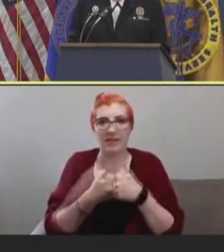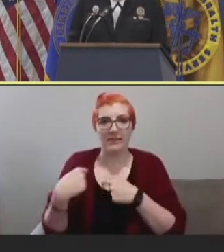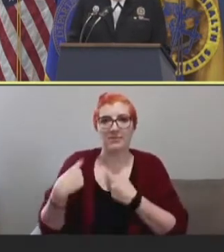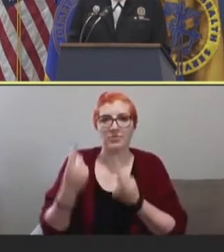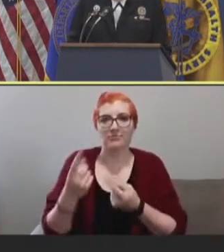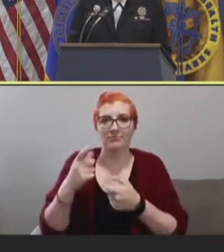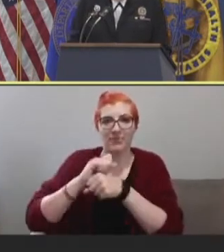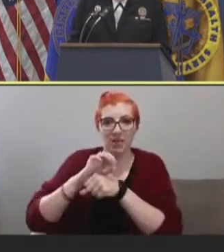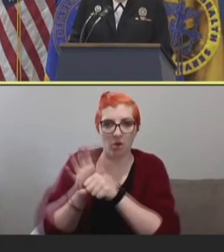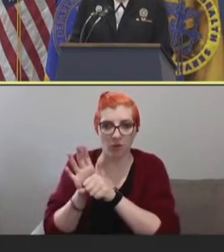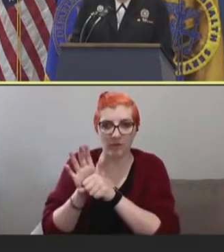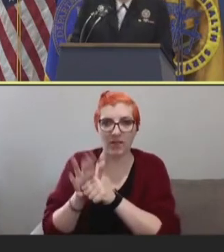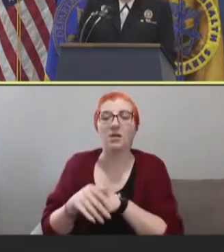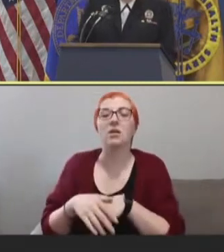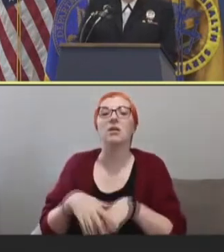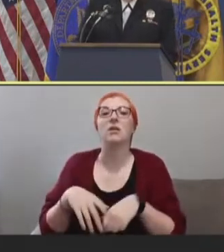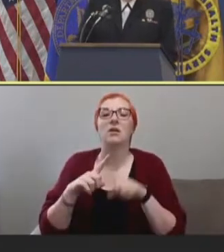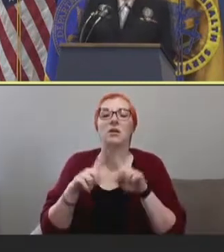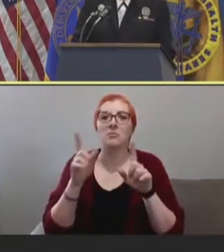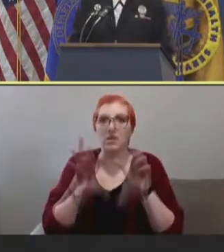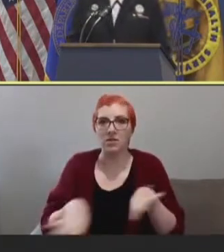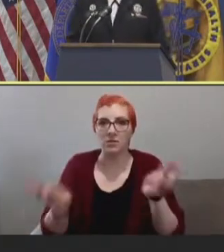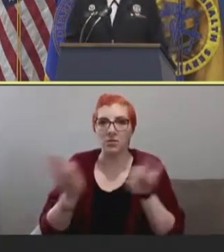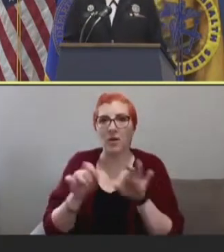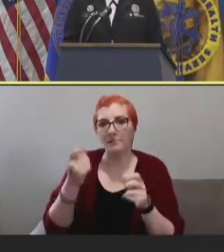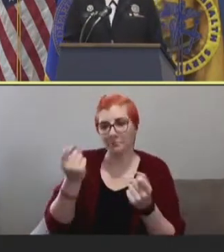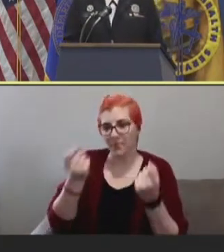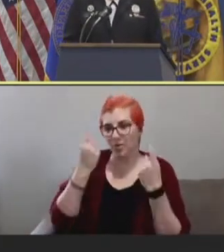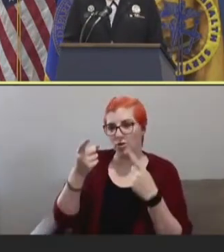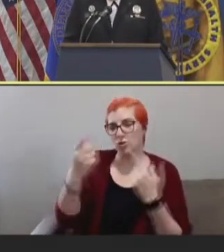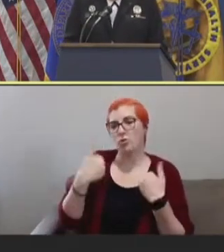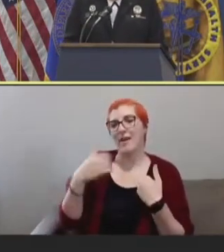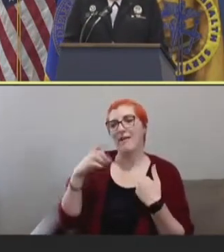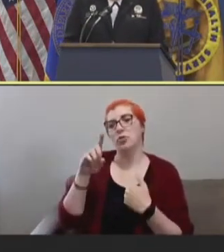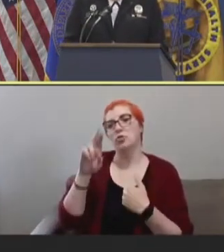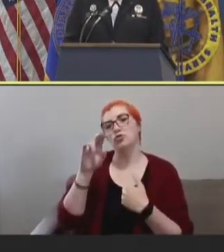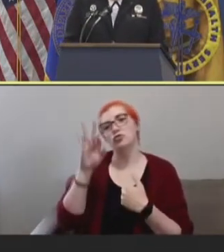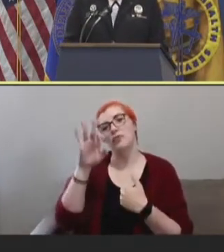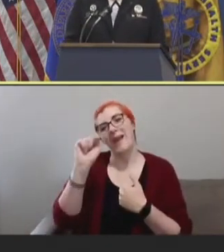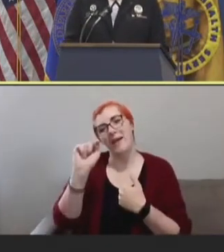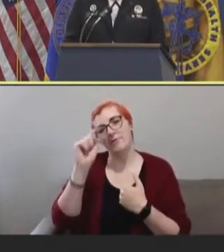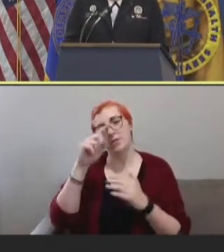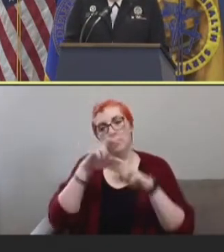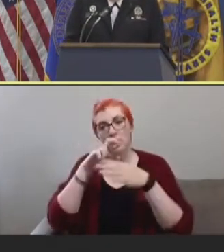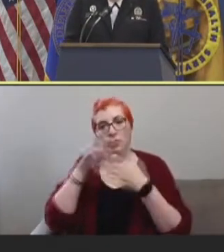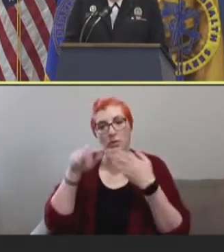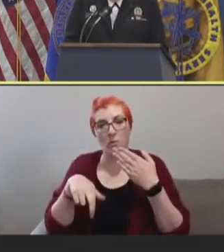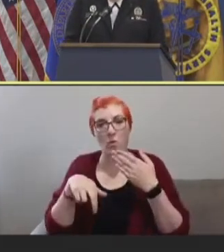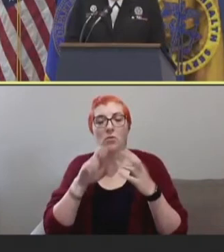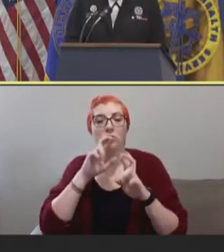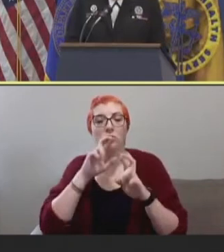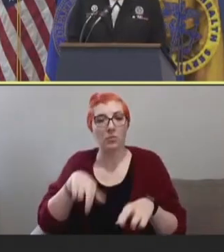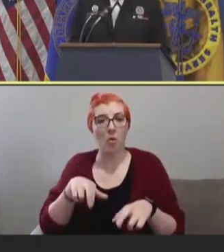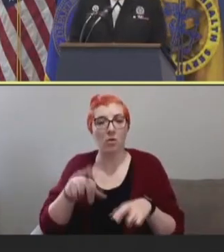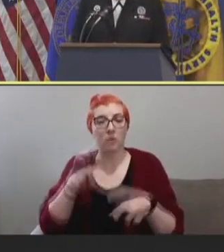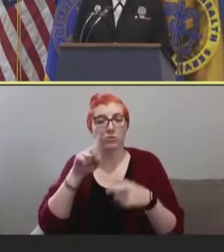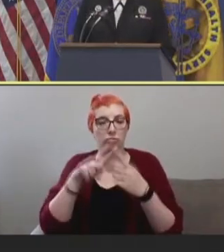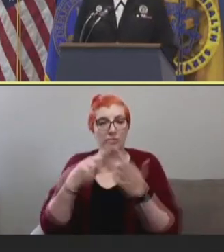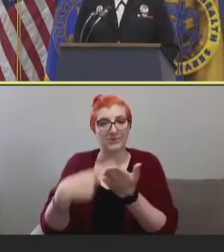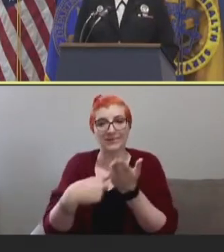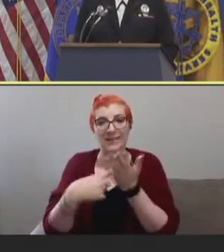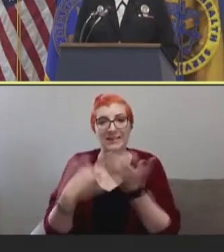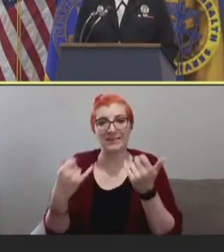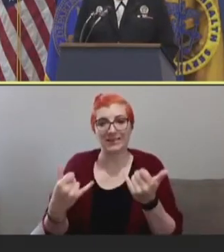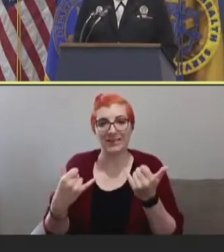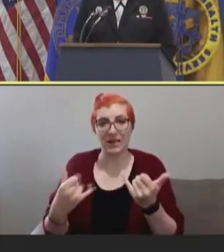forward. I understand that you have a draft of a report to discuss today, and I'm very encouraged by your work.